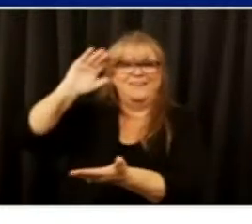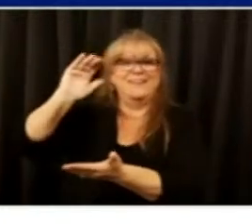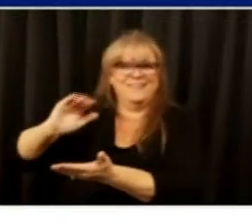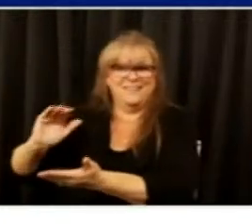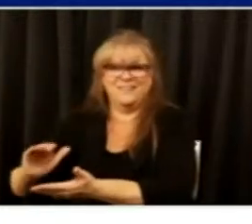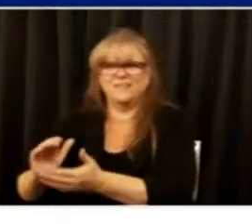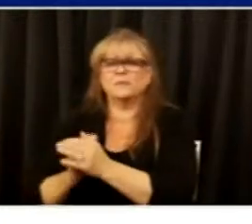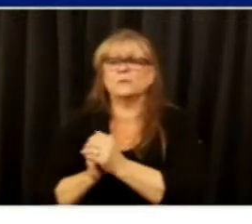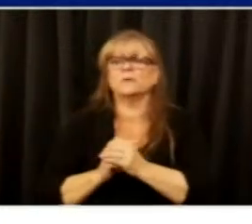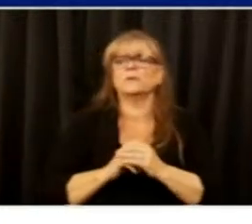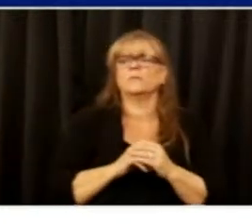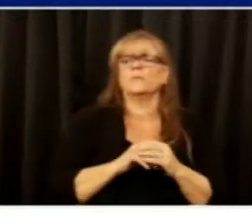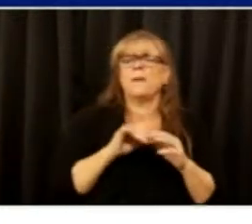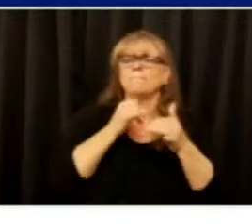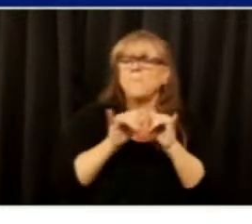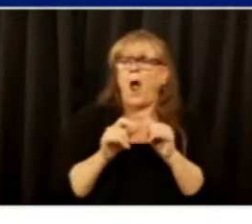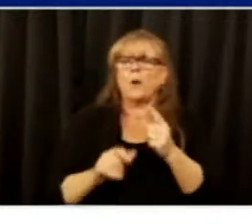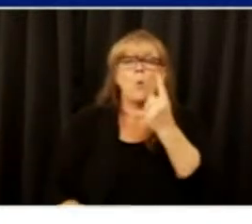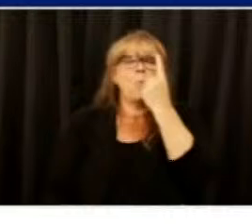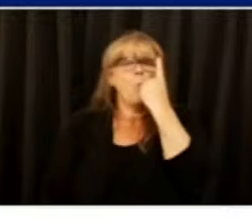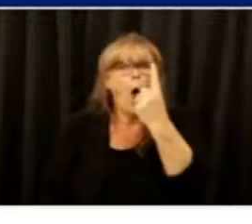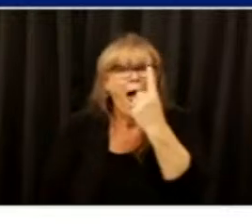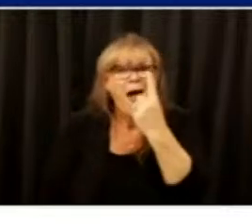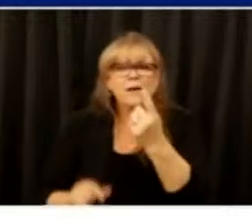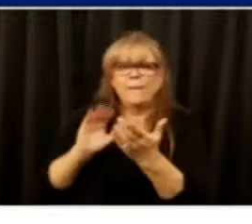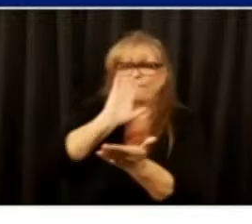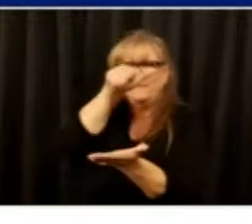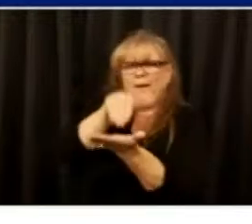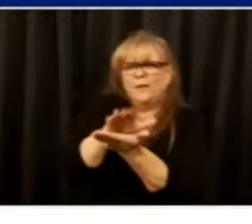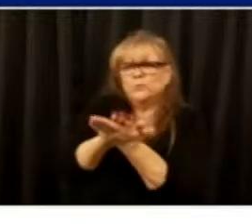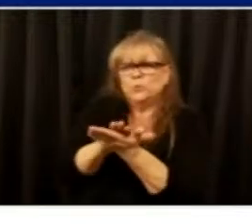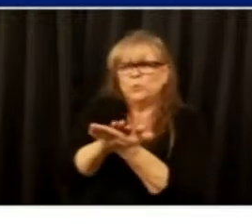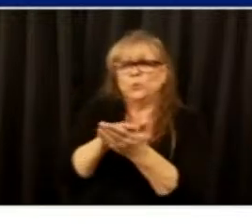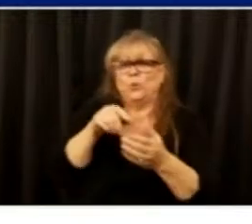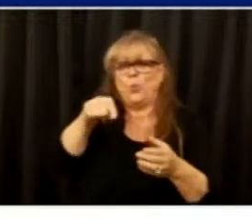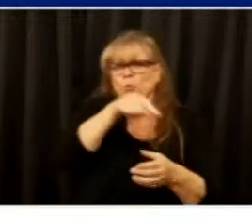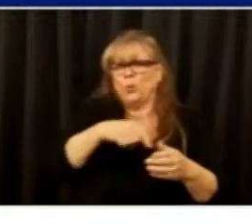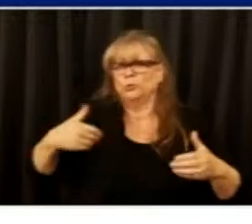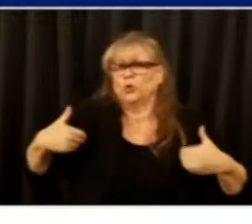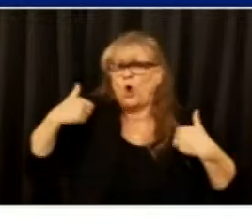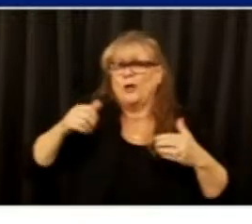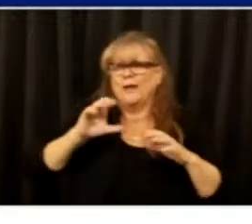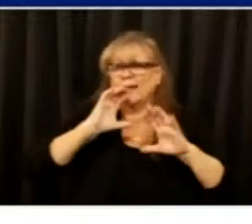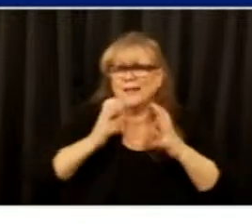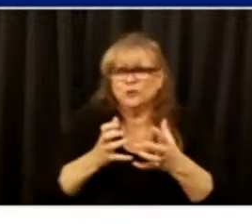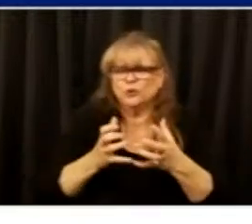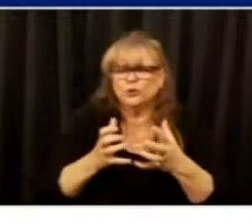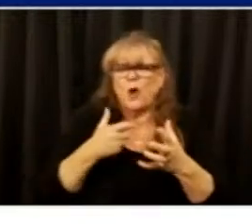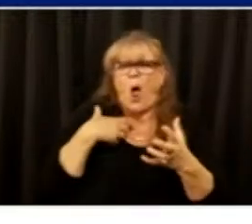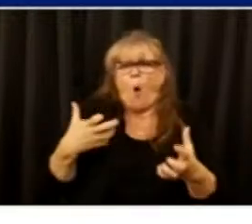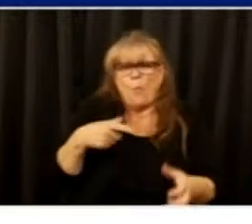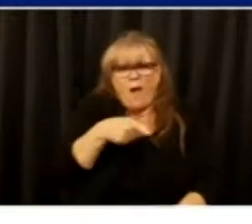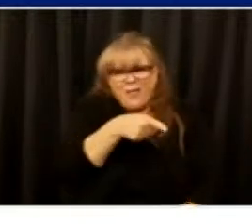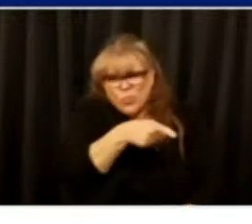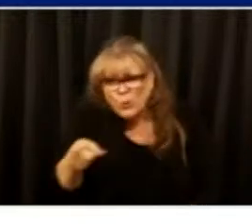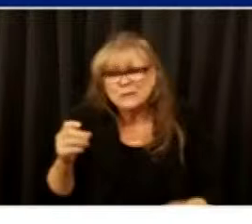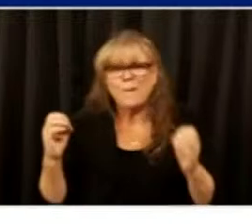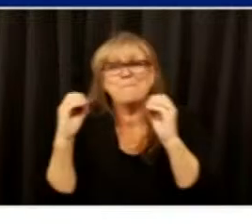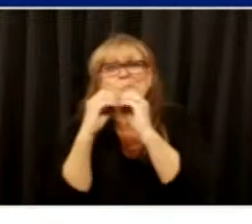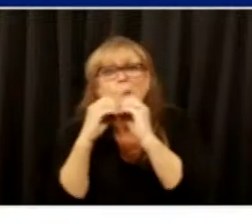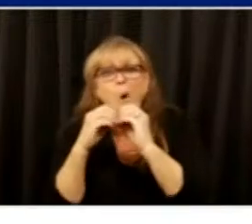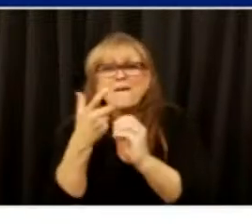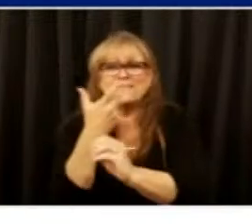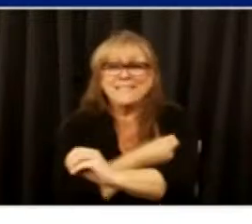students, and this is really where we have the greatest opportunity. We need to see increased vaccination rate among those individuals to protect them